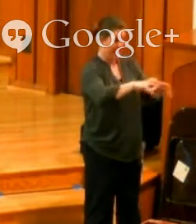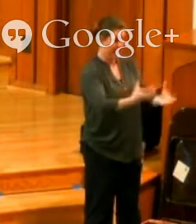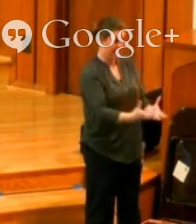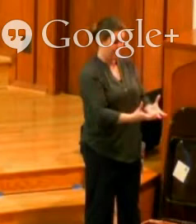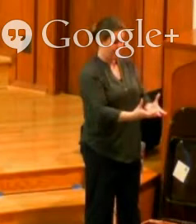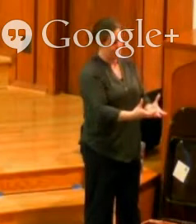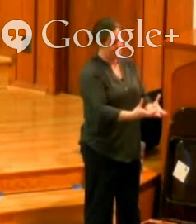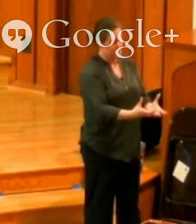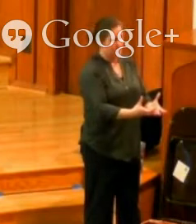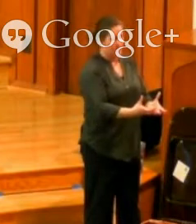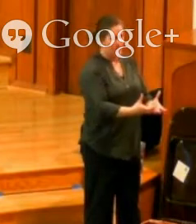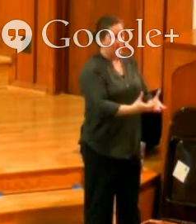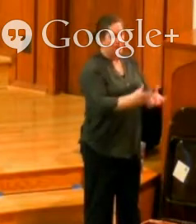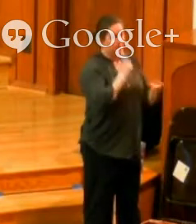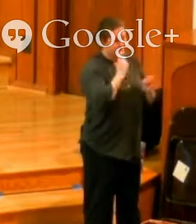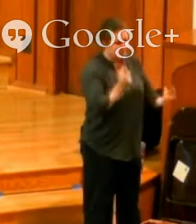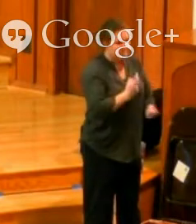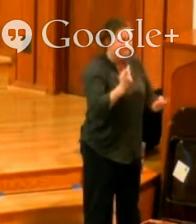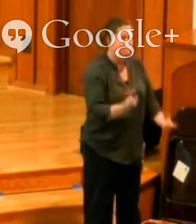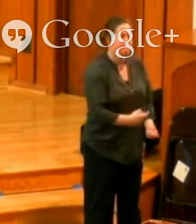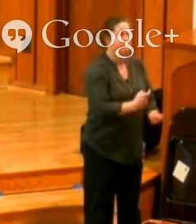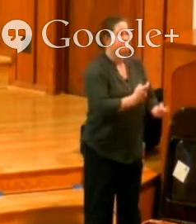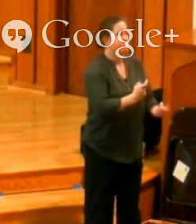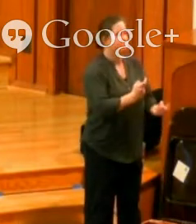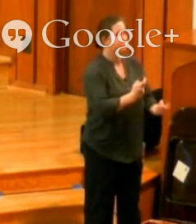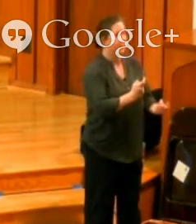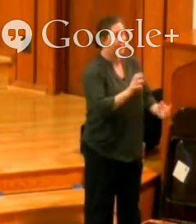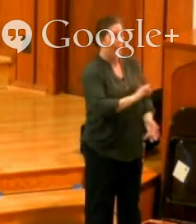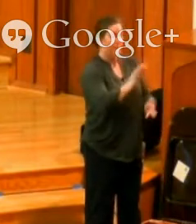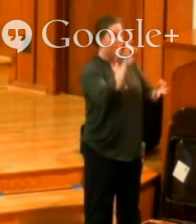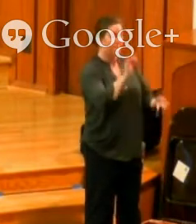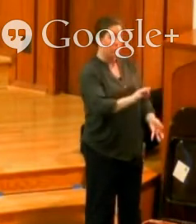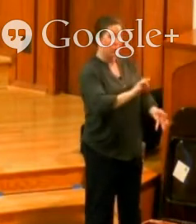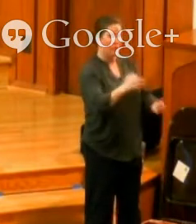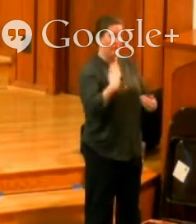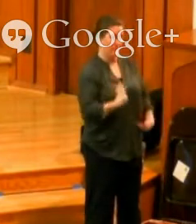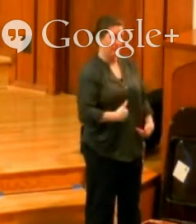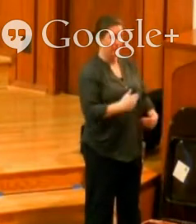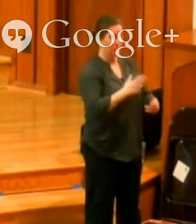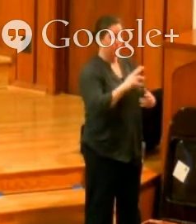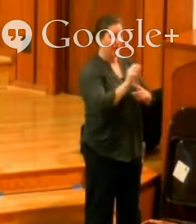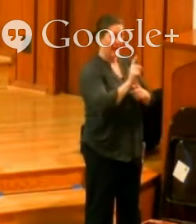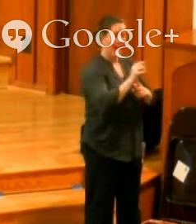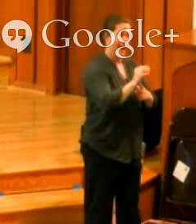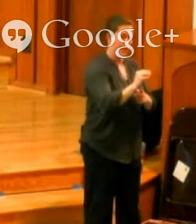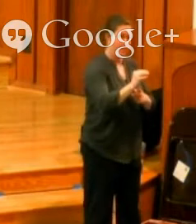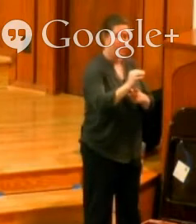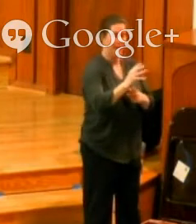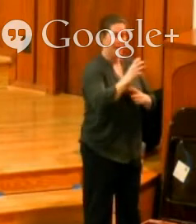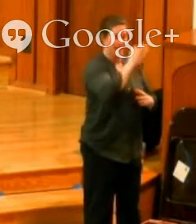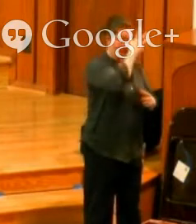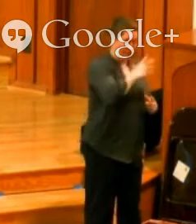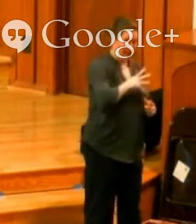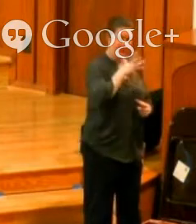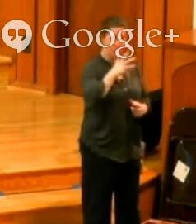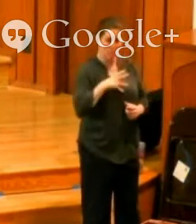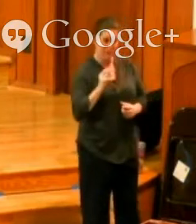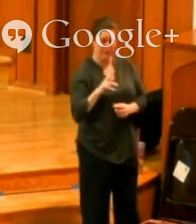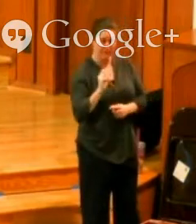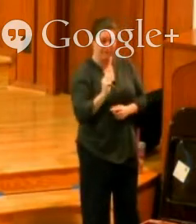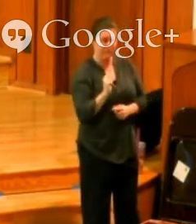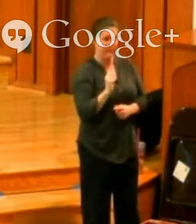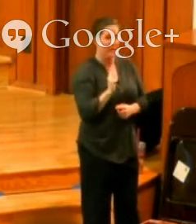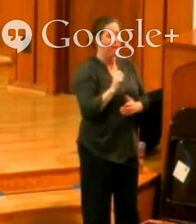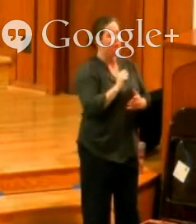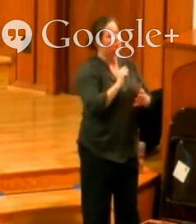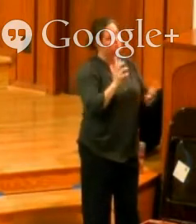is a fallen race. That perfect being known as Adam that I created, and that perfect woman known as Eve that I created, they fell into sin, they